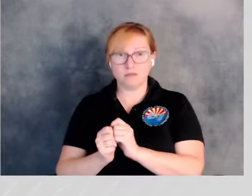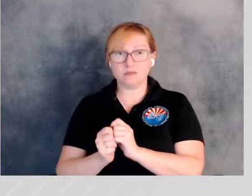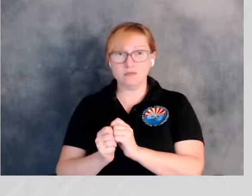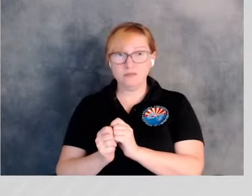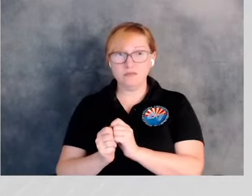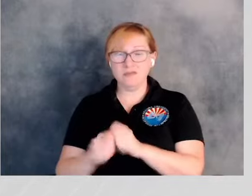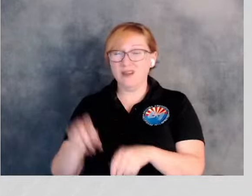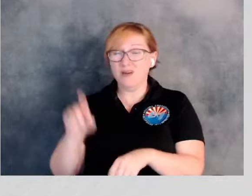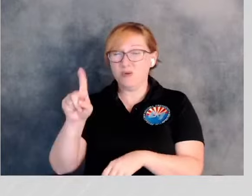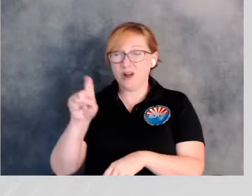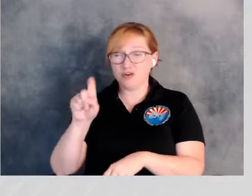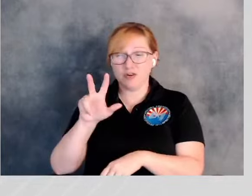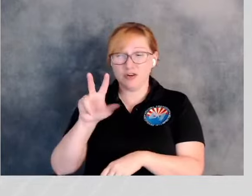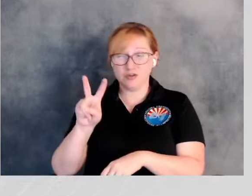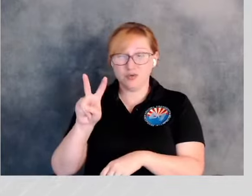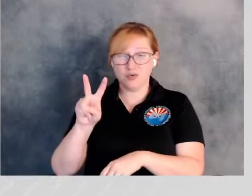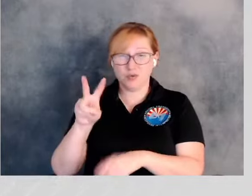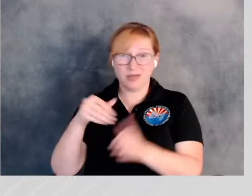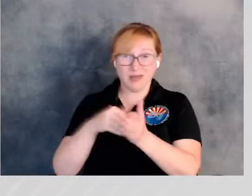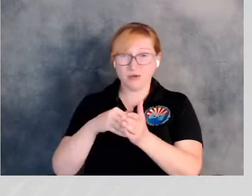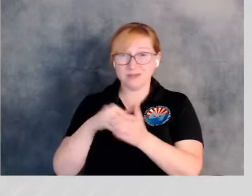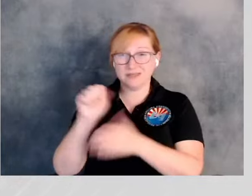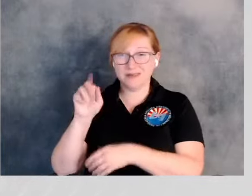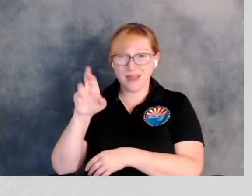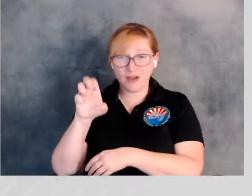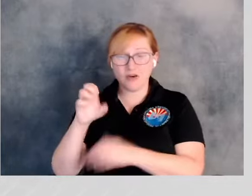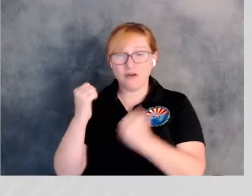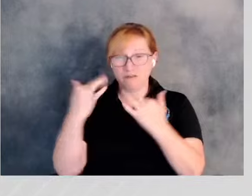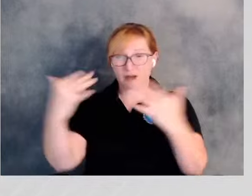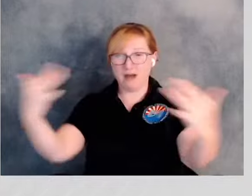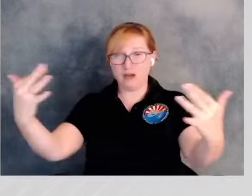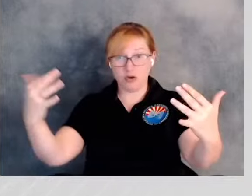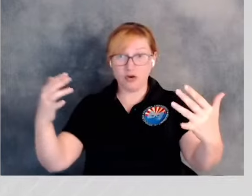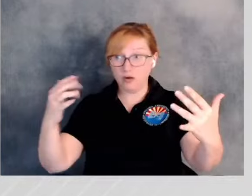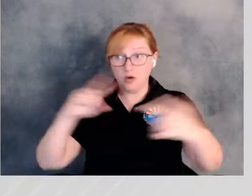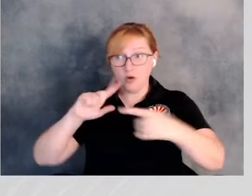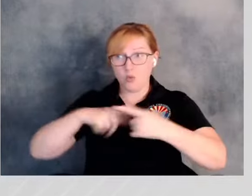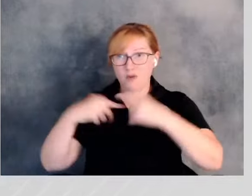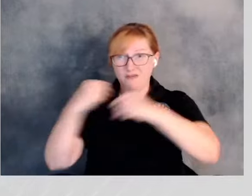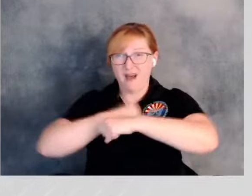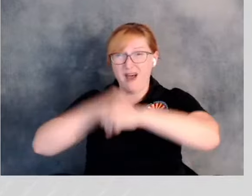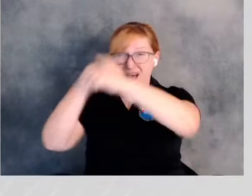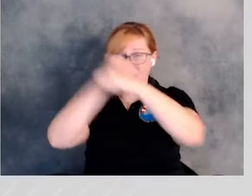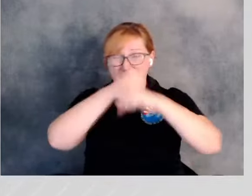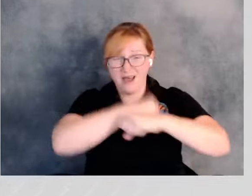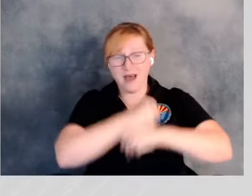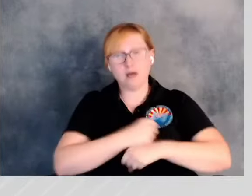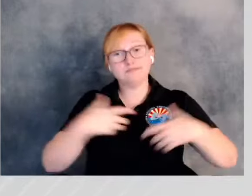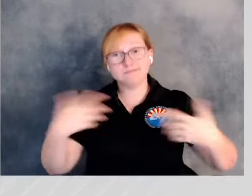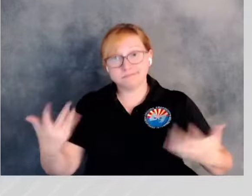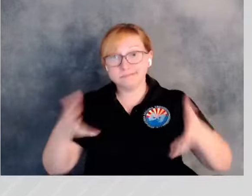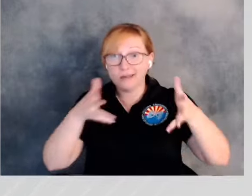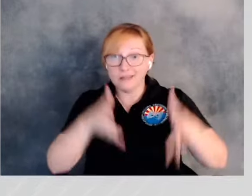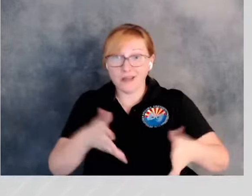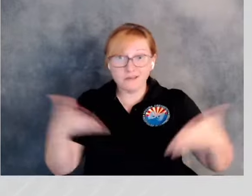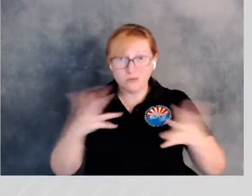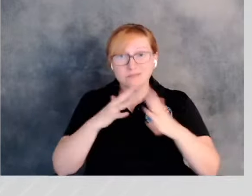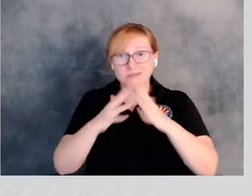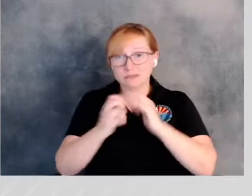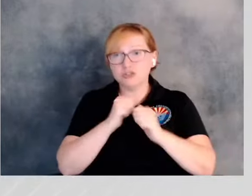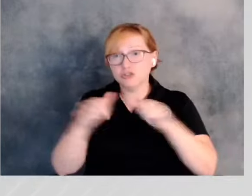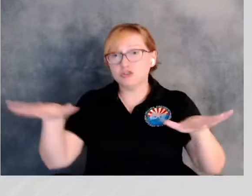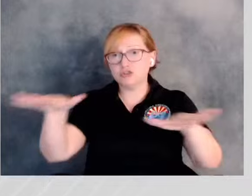fire is one that creates some kind of damages on the landscape, and we need to get the